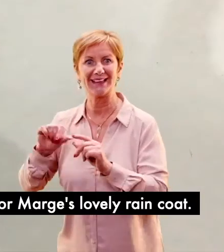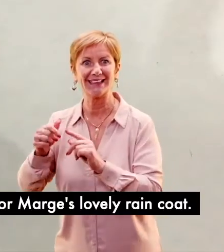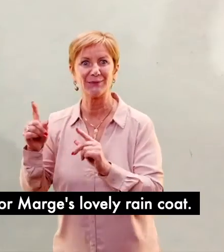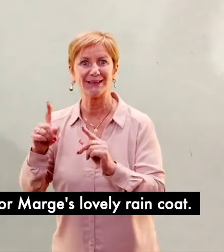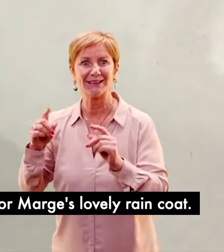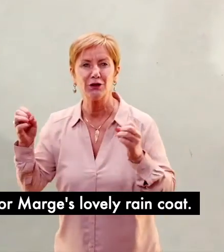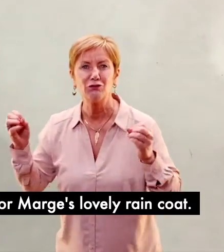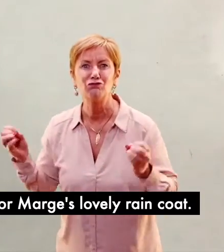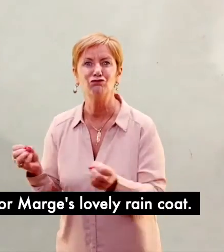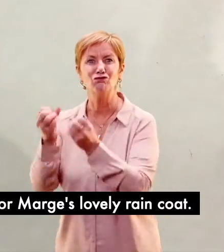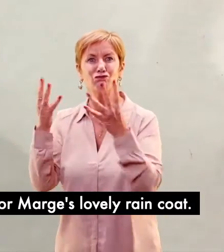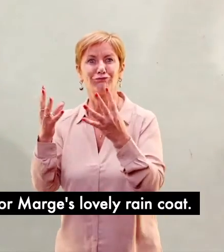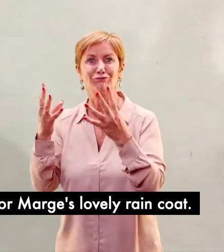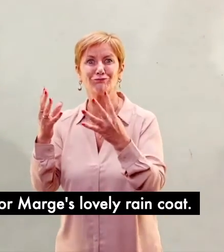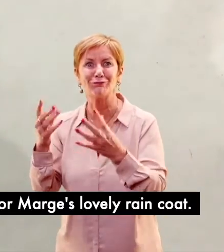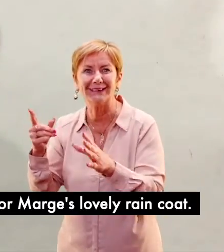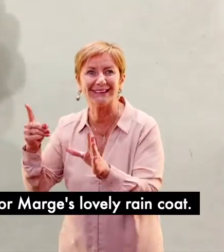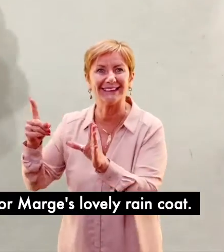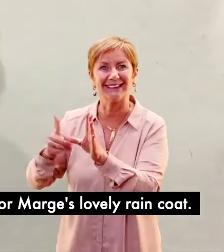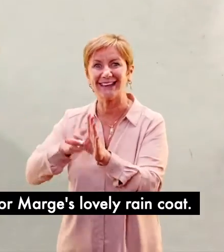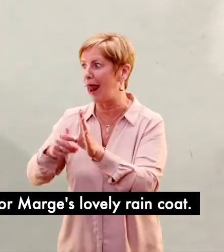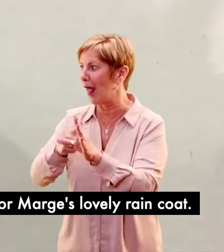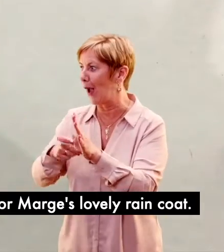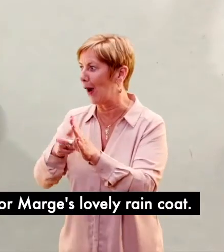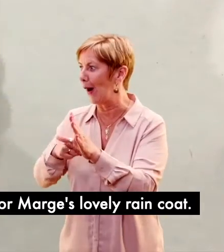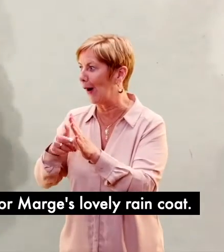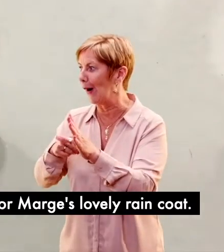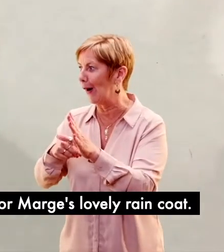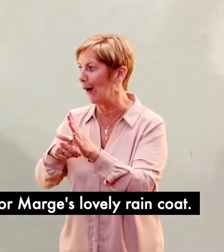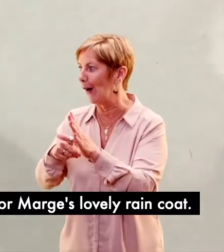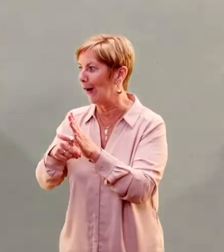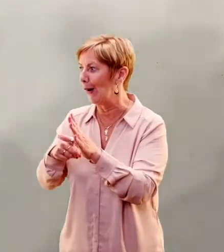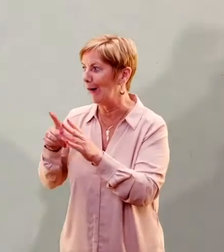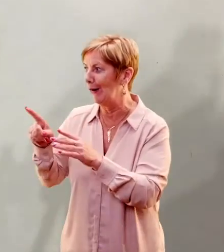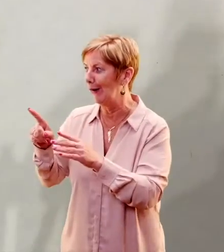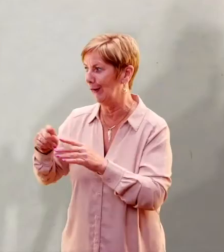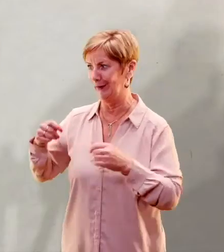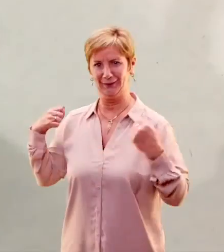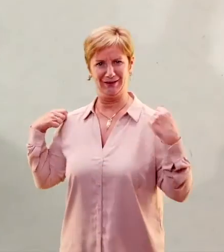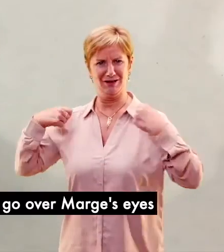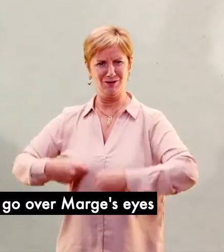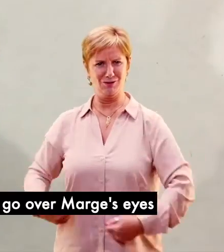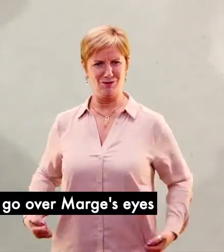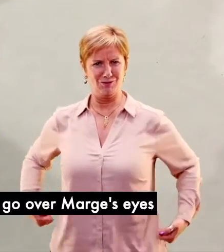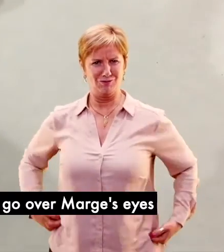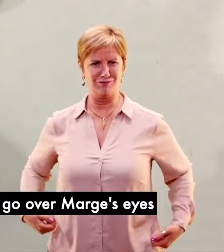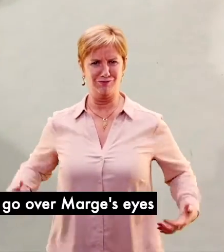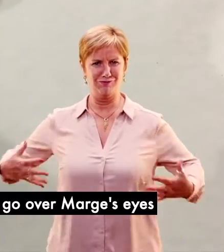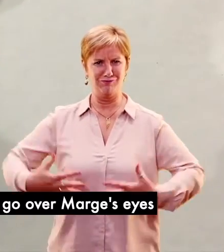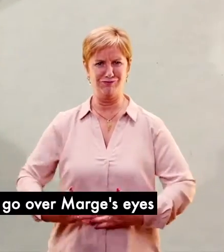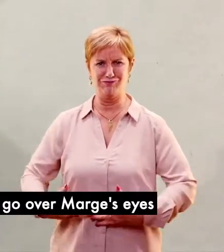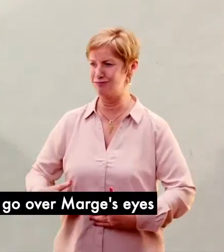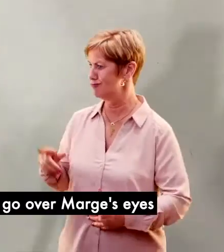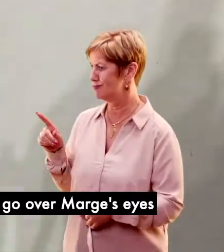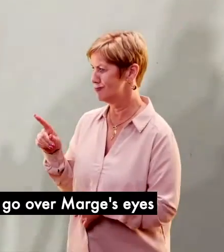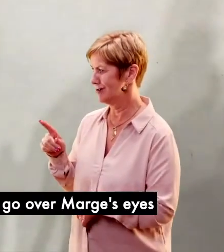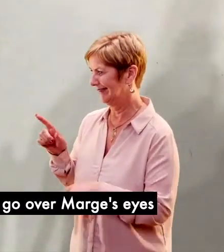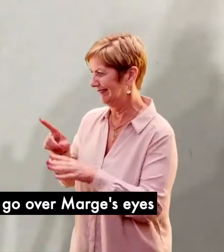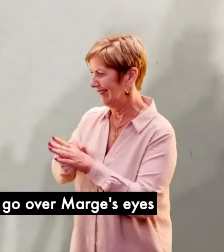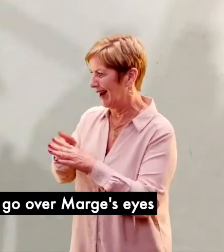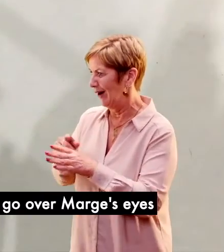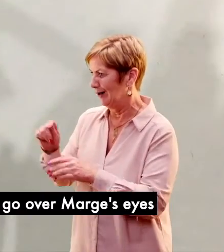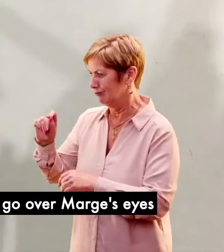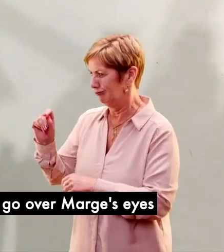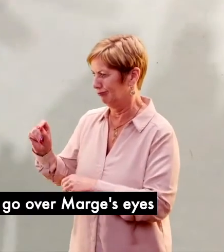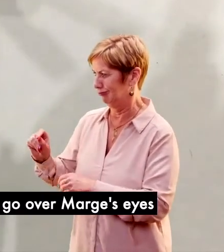Now I'm going to use a bright yellow felt tip pen for Marge's lovely raincoat. Marge has smooth pink pixie